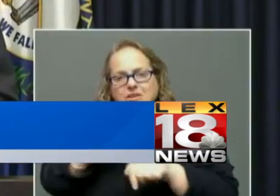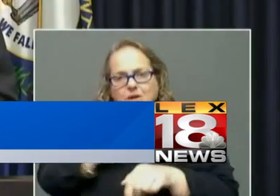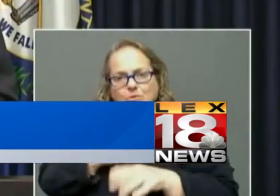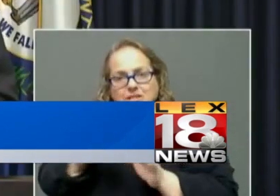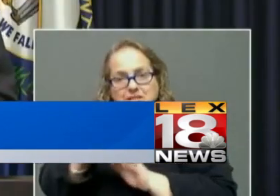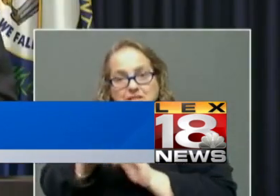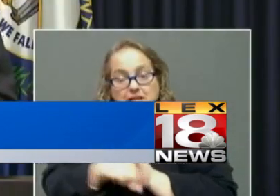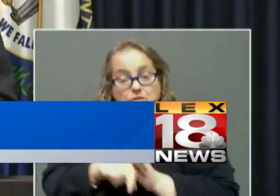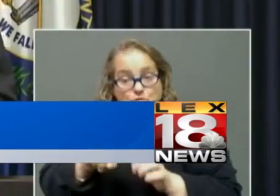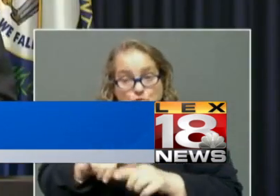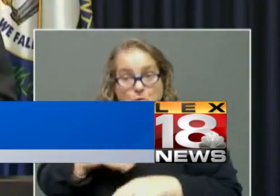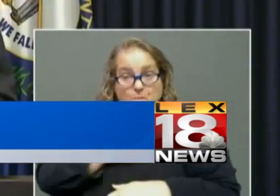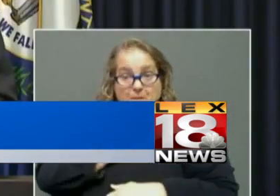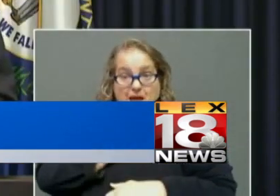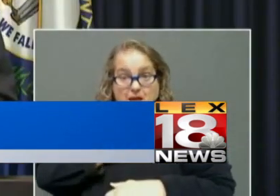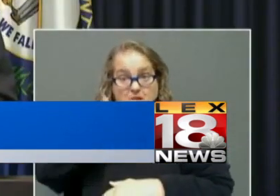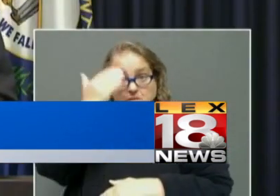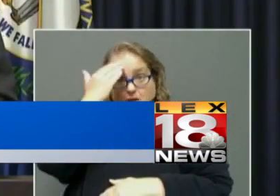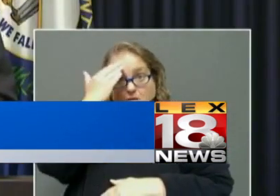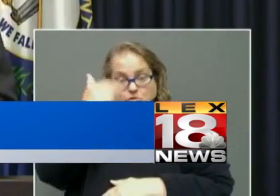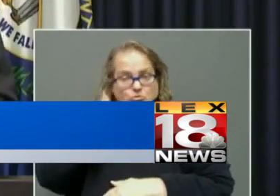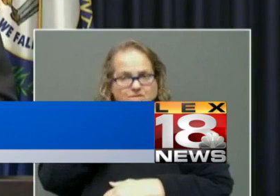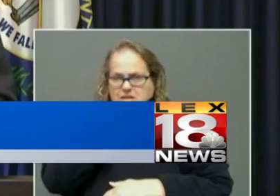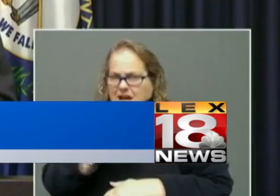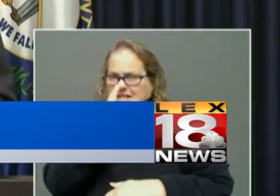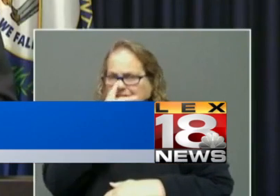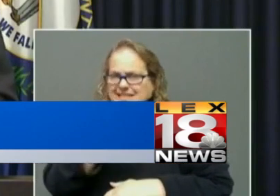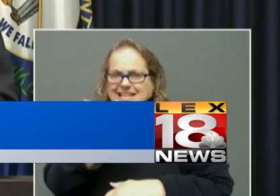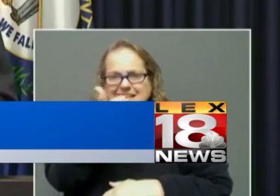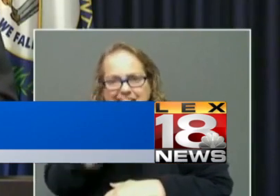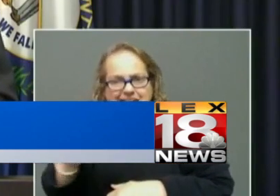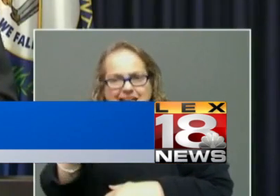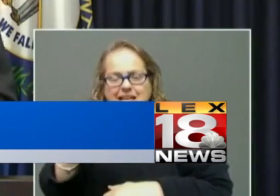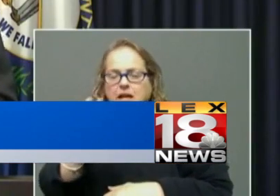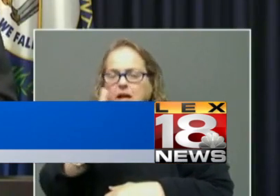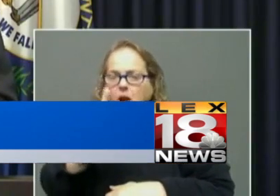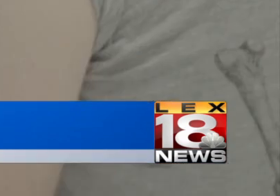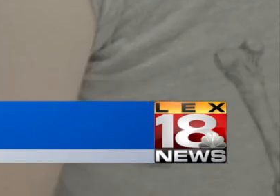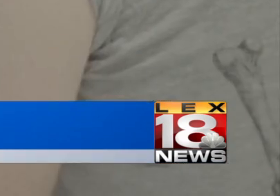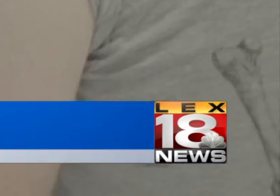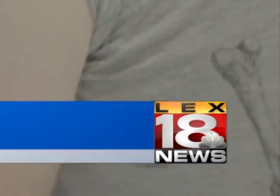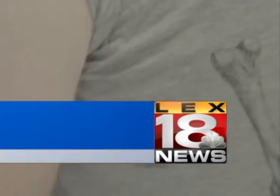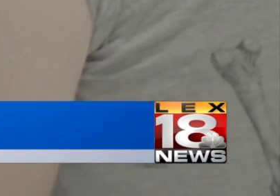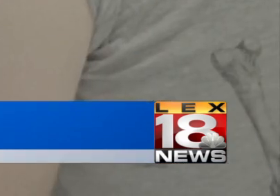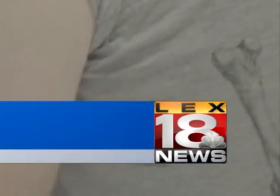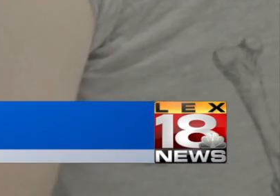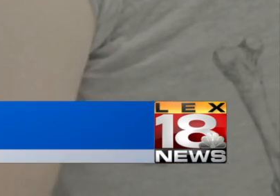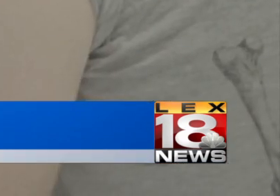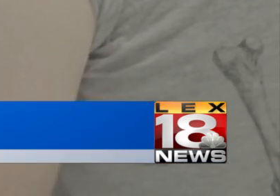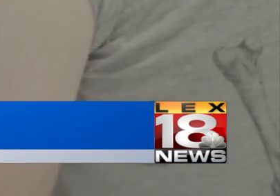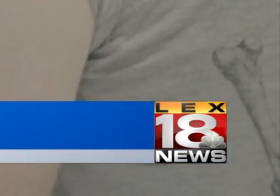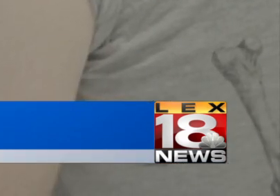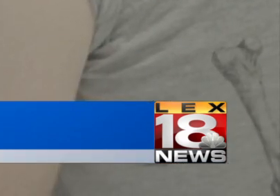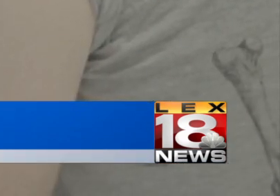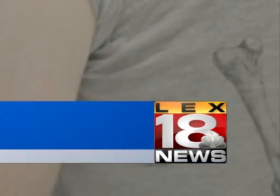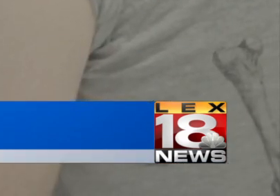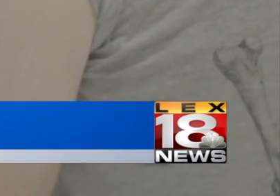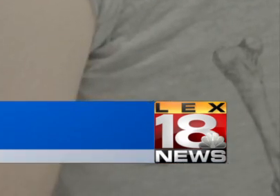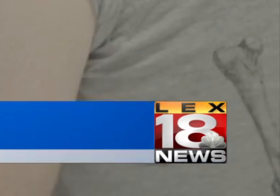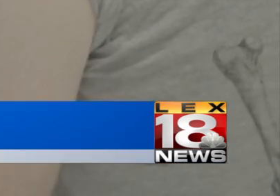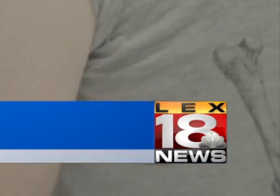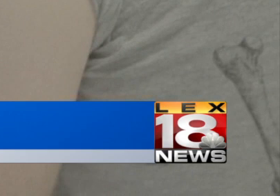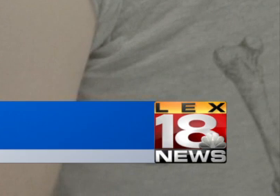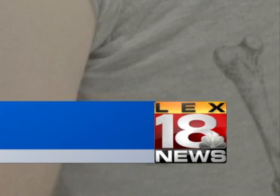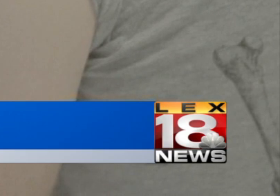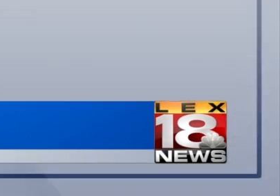we have not seen any side effects like this clotting in Kentucky. And the governor says it's important to keep the numbers